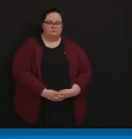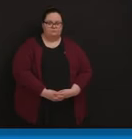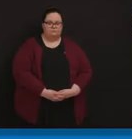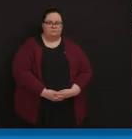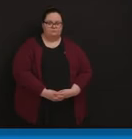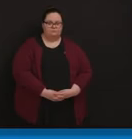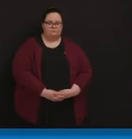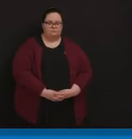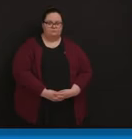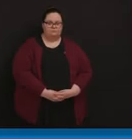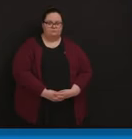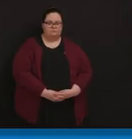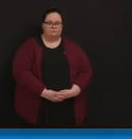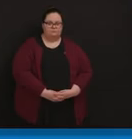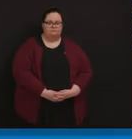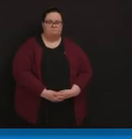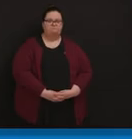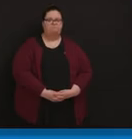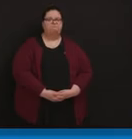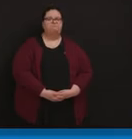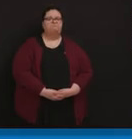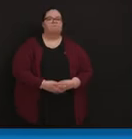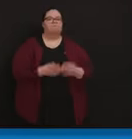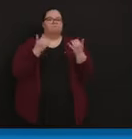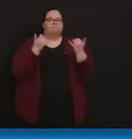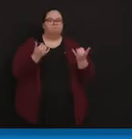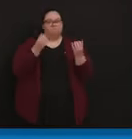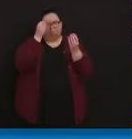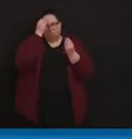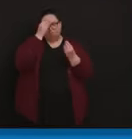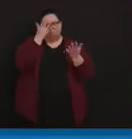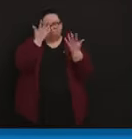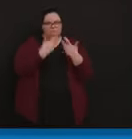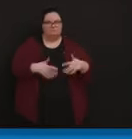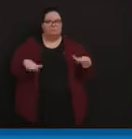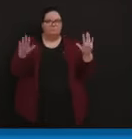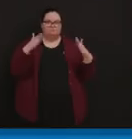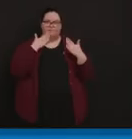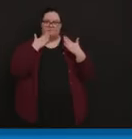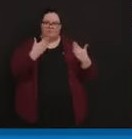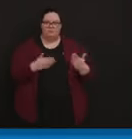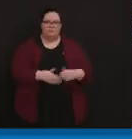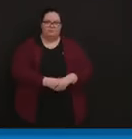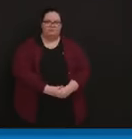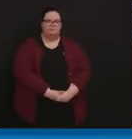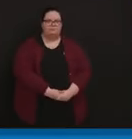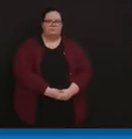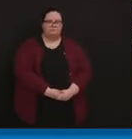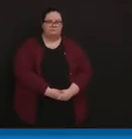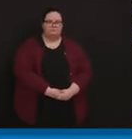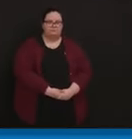Voilà la fin de notre mise à jour. Merci beaucoup tout le monde. That concludes today's update. Thank you very much.